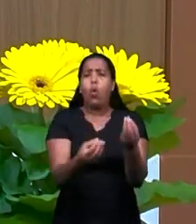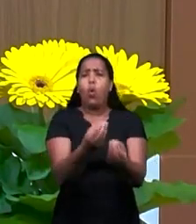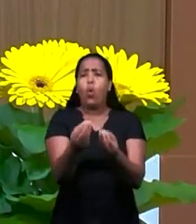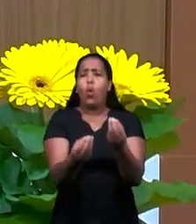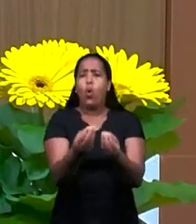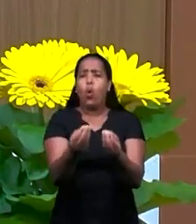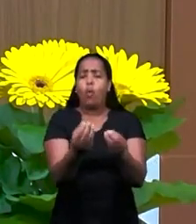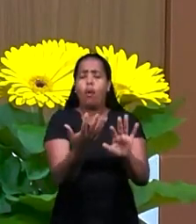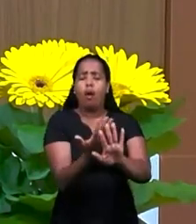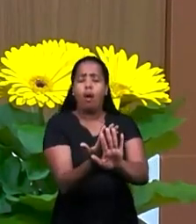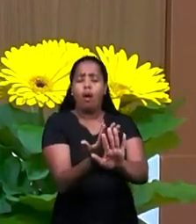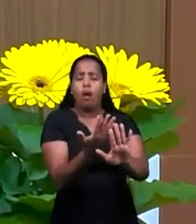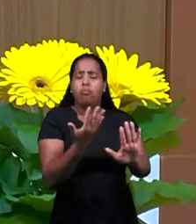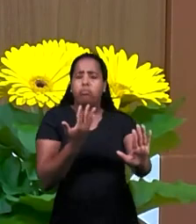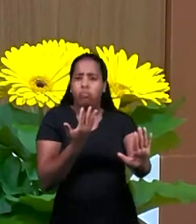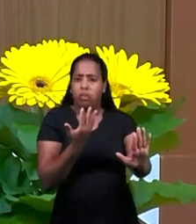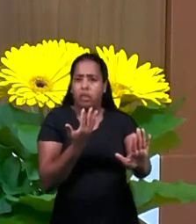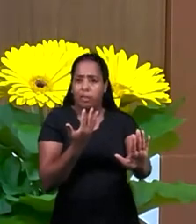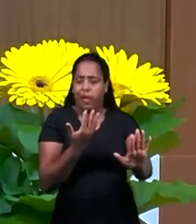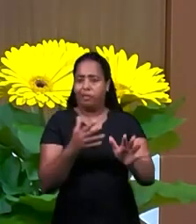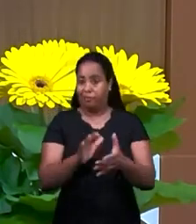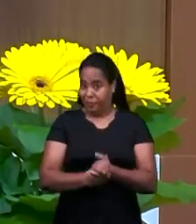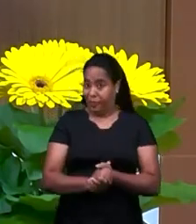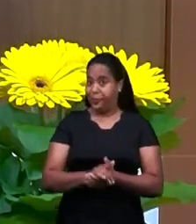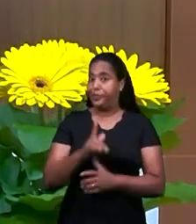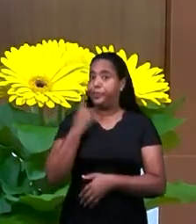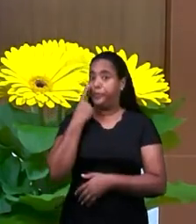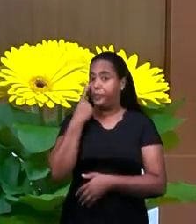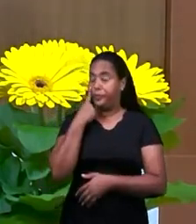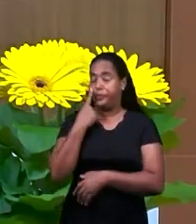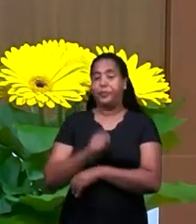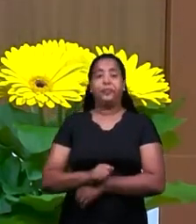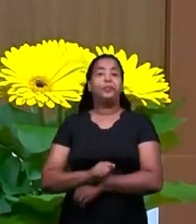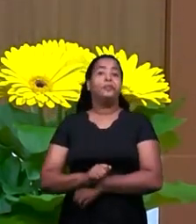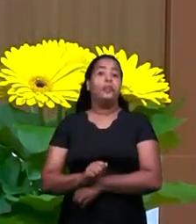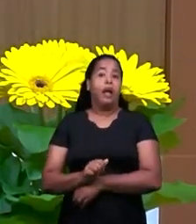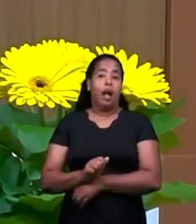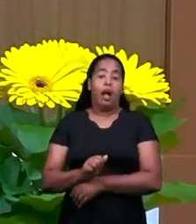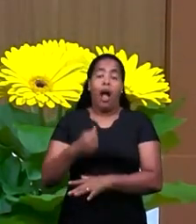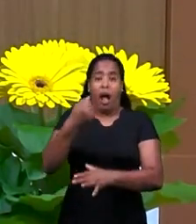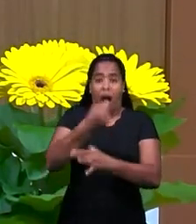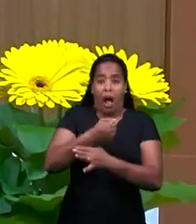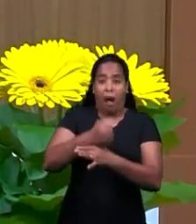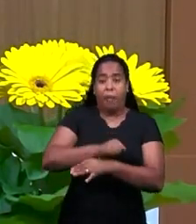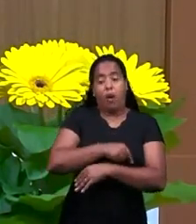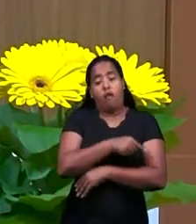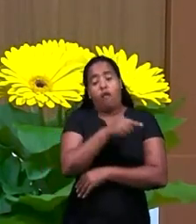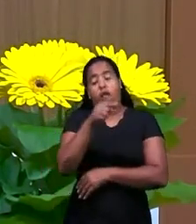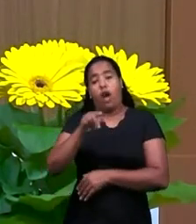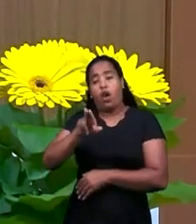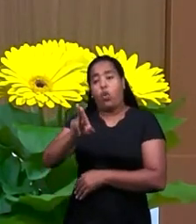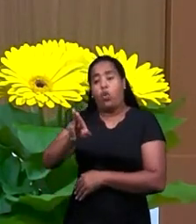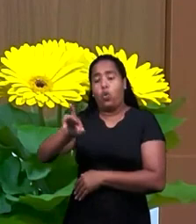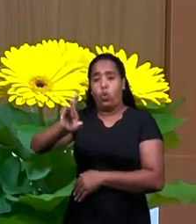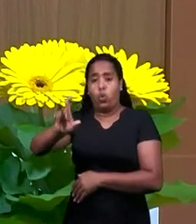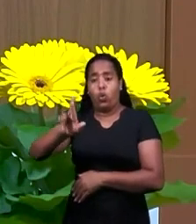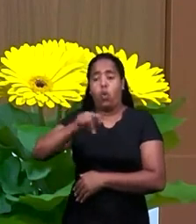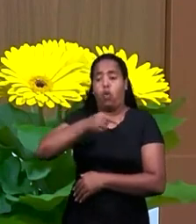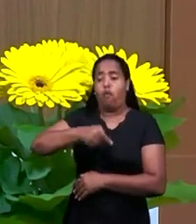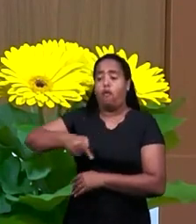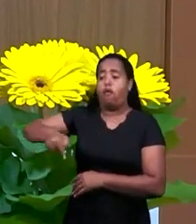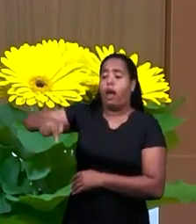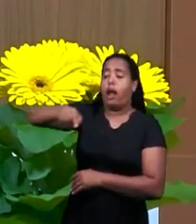how the land was separated. Abraham left Ur of the Chaldeans, turns around, passes through